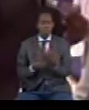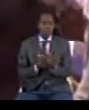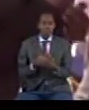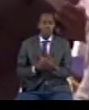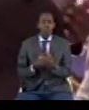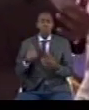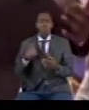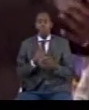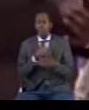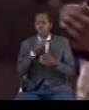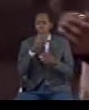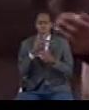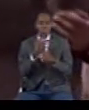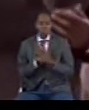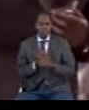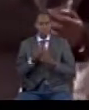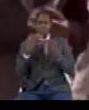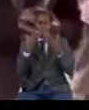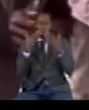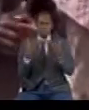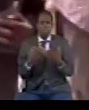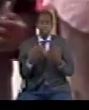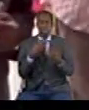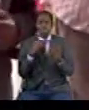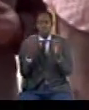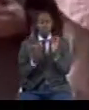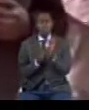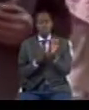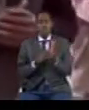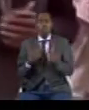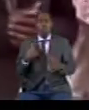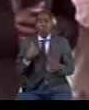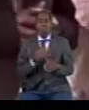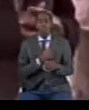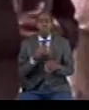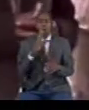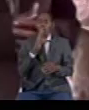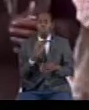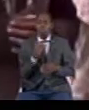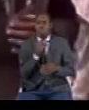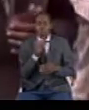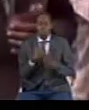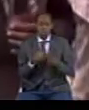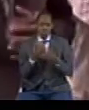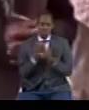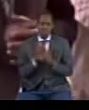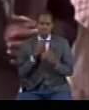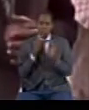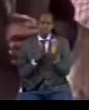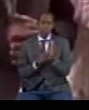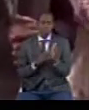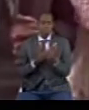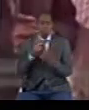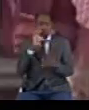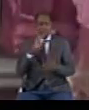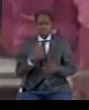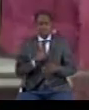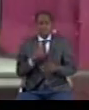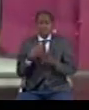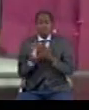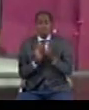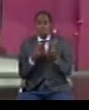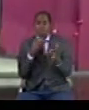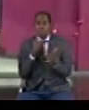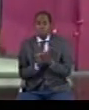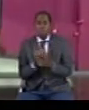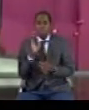friends to those who are mutilating the gospel. We are not to be part of them. In fact, the Bible tells us, if